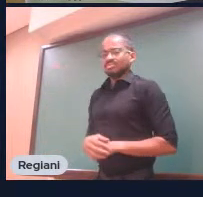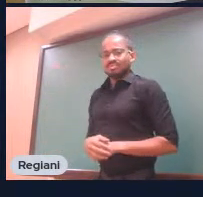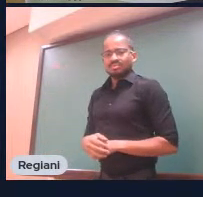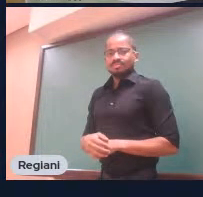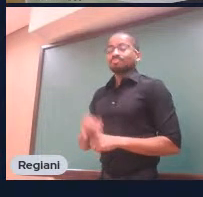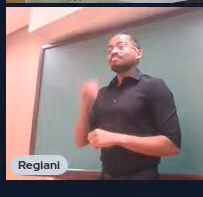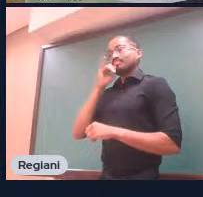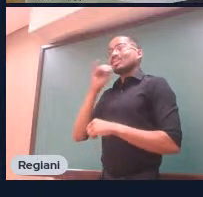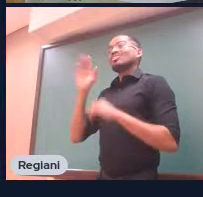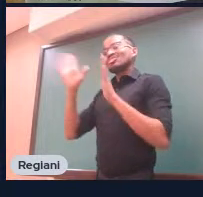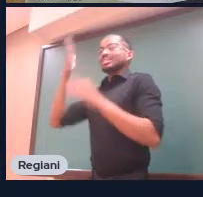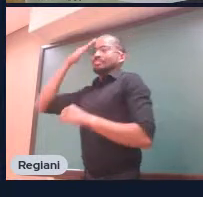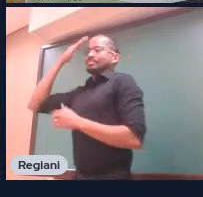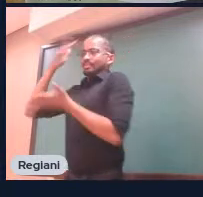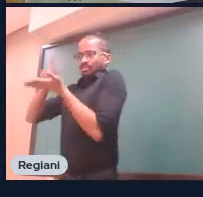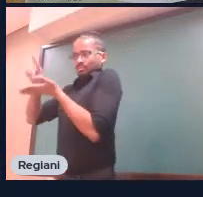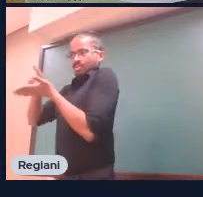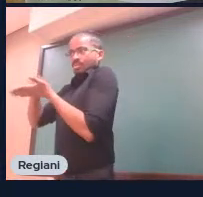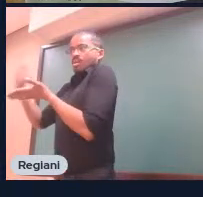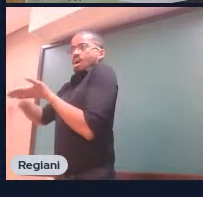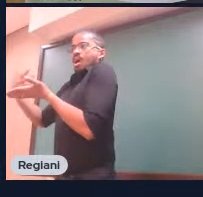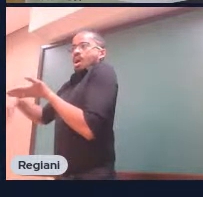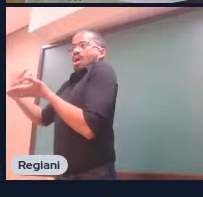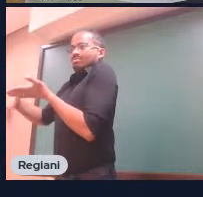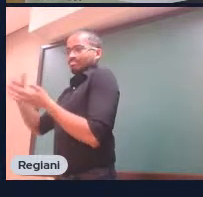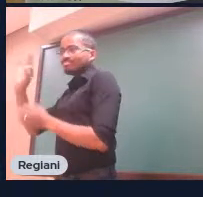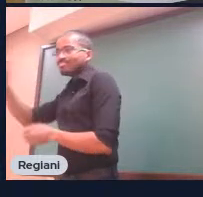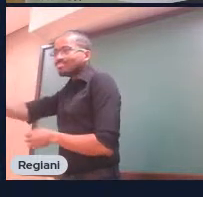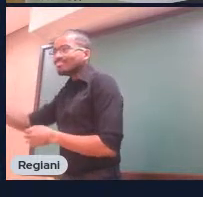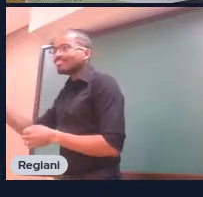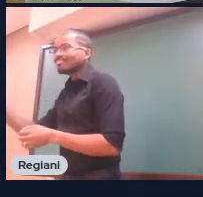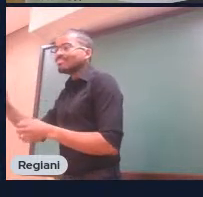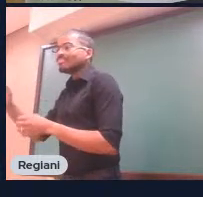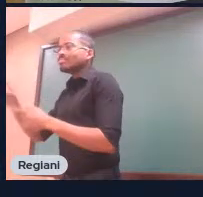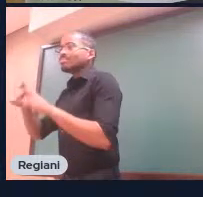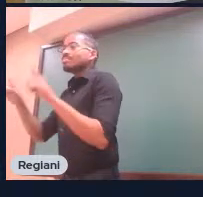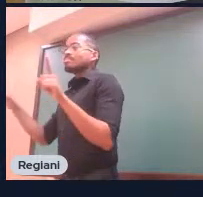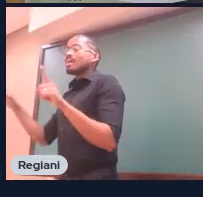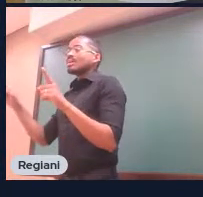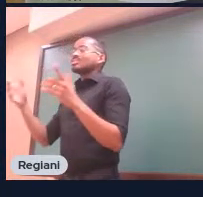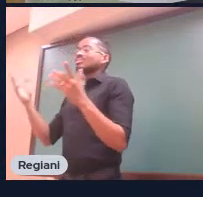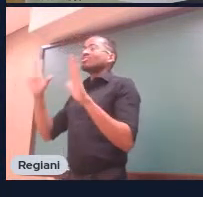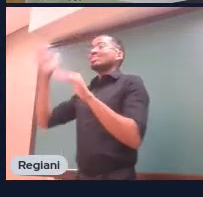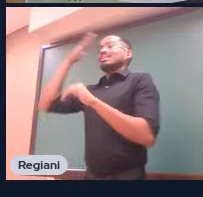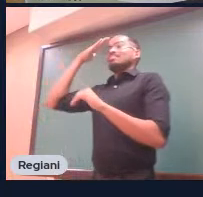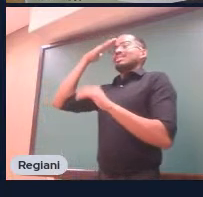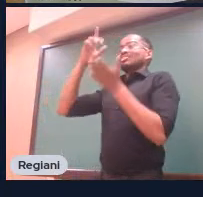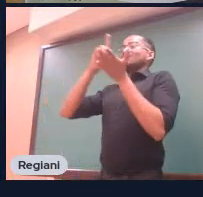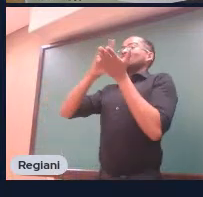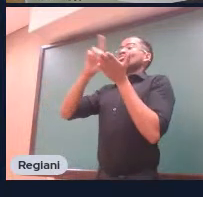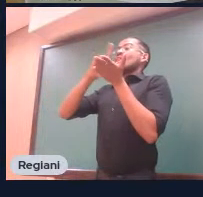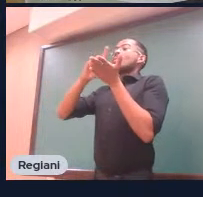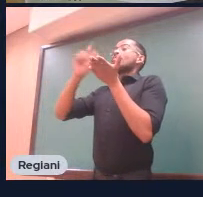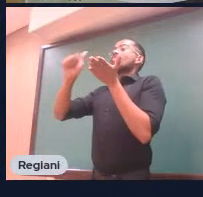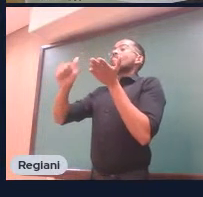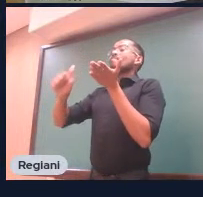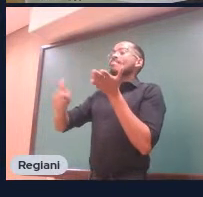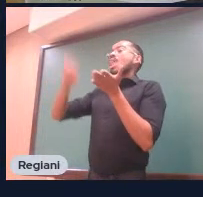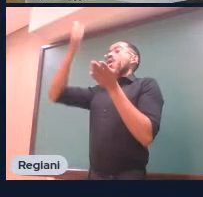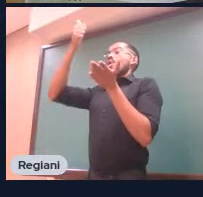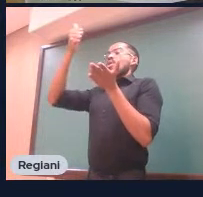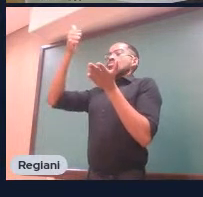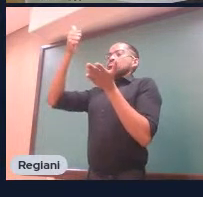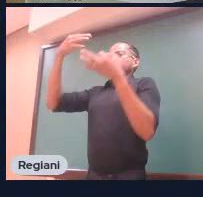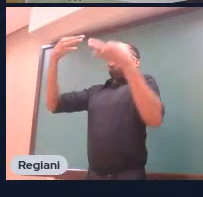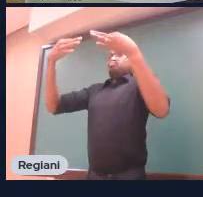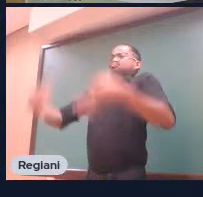are expensive, but they're worth the cost. To only free dictionaries are good dictionaries. Users know it is essential to consult dictionaries. Users